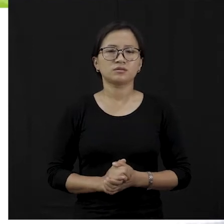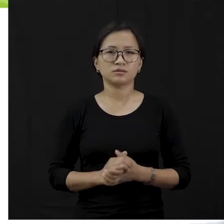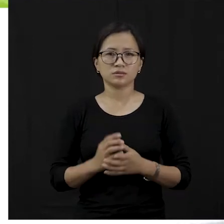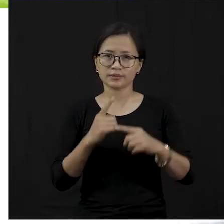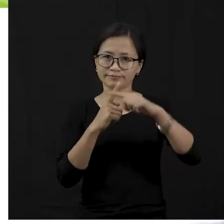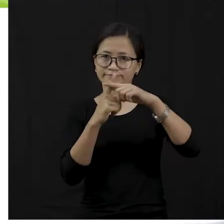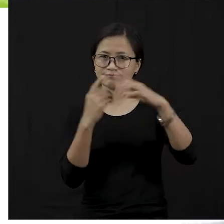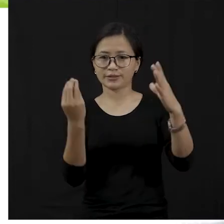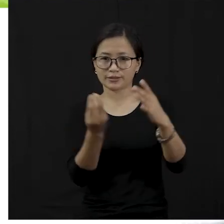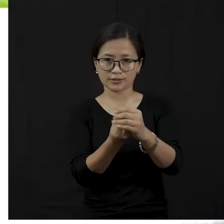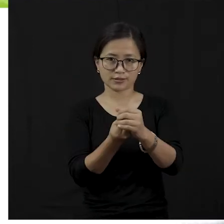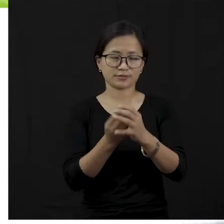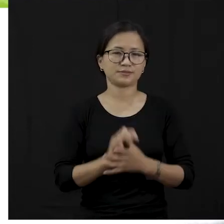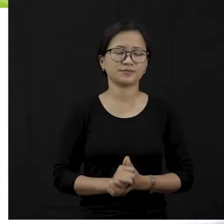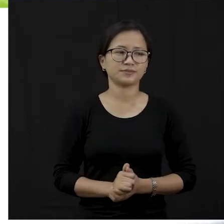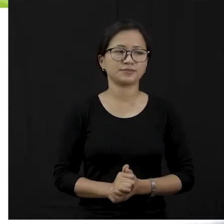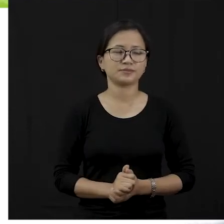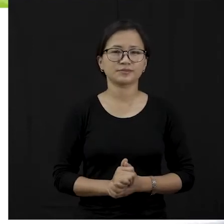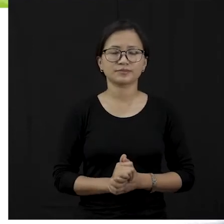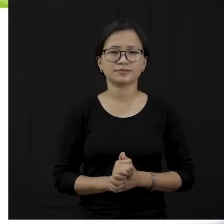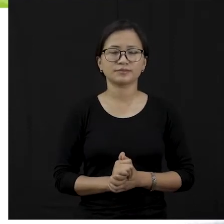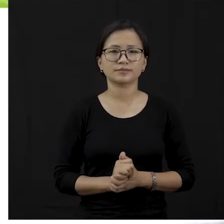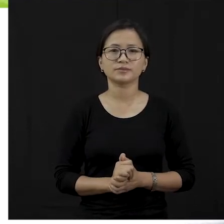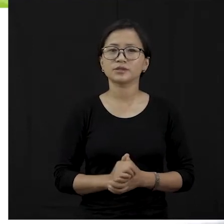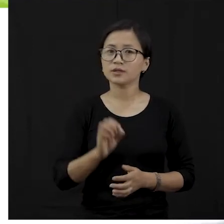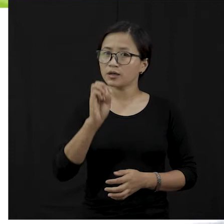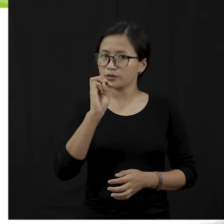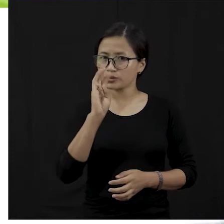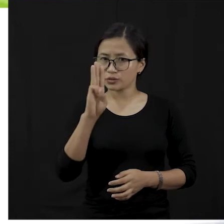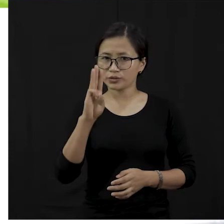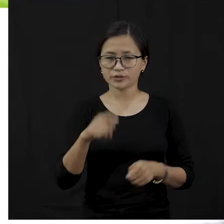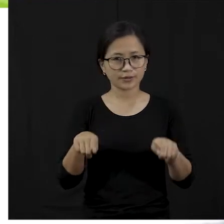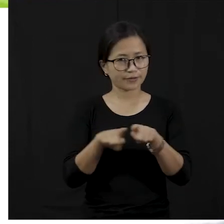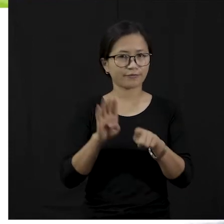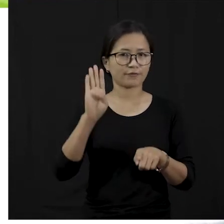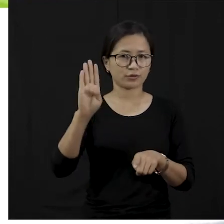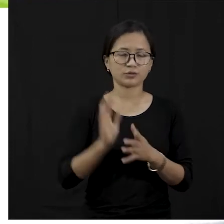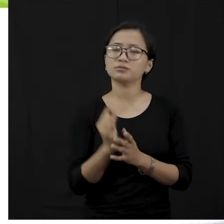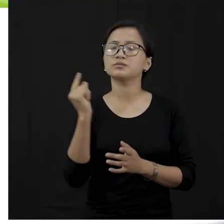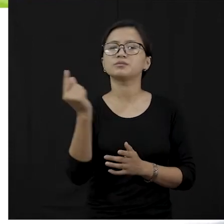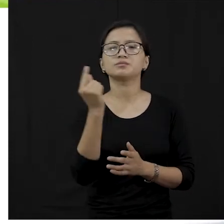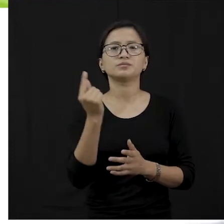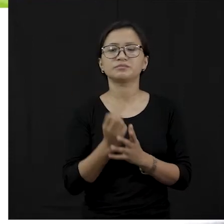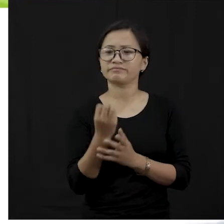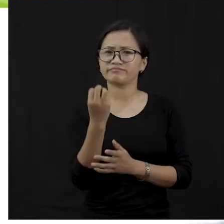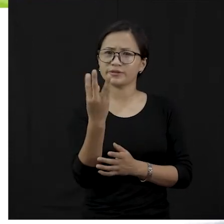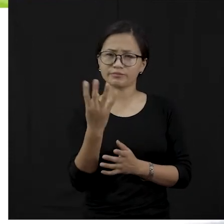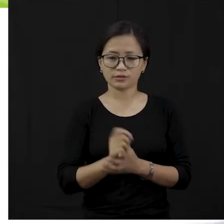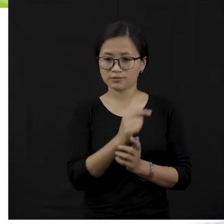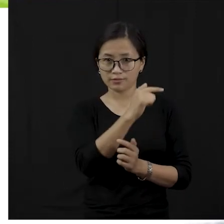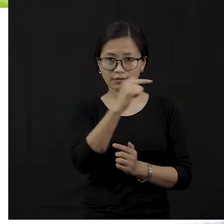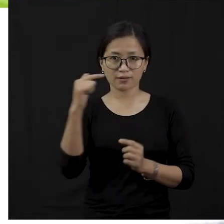addition using number line. We have to add 3 and 4 by using number line.